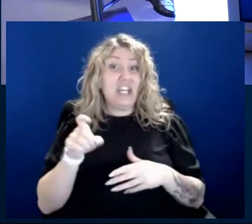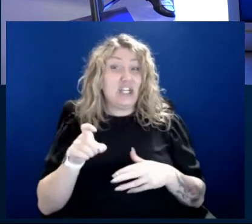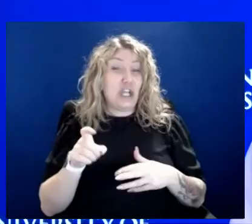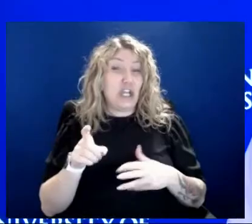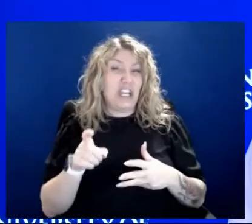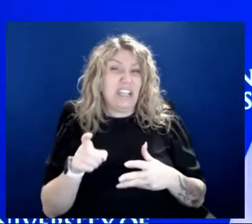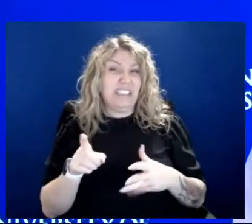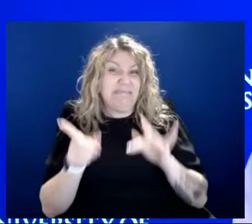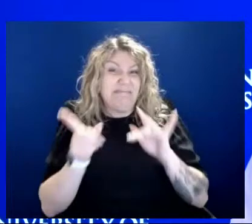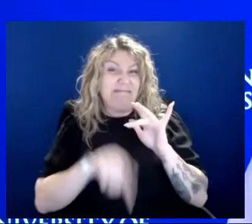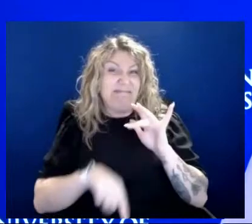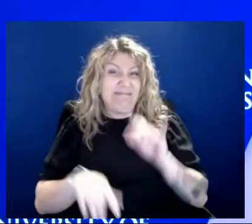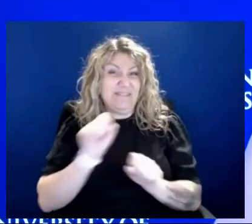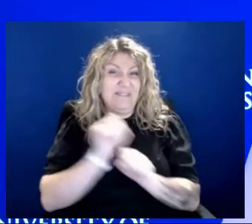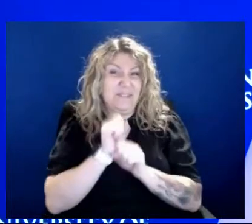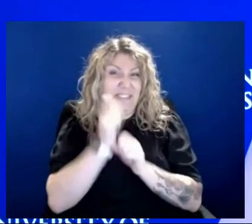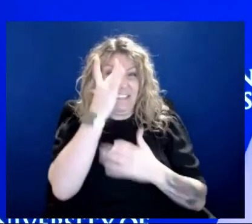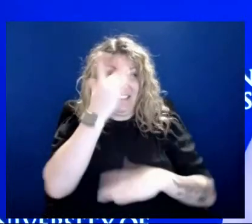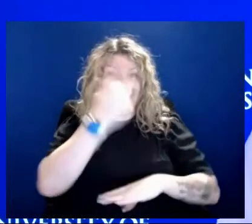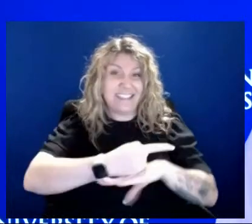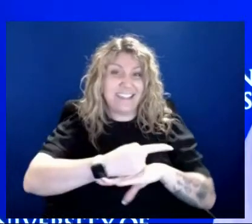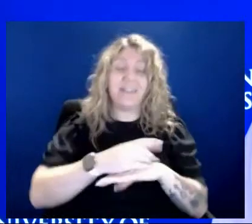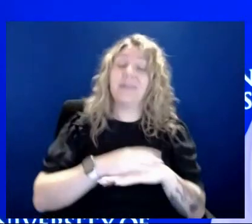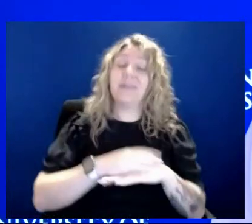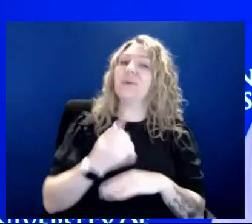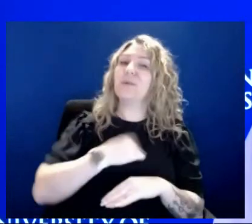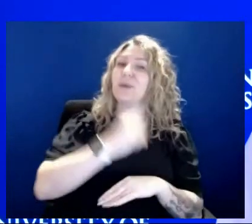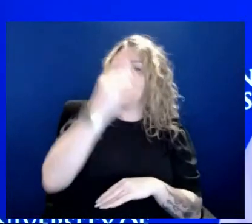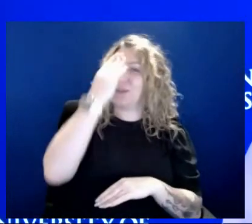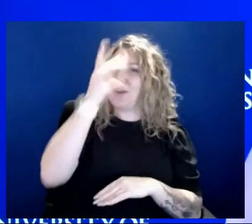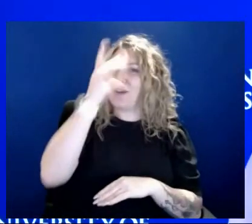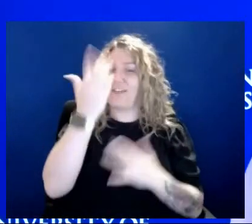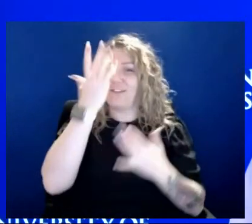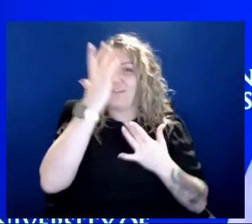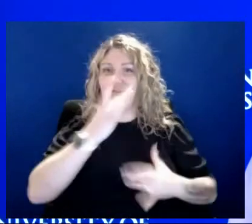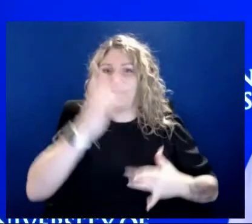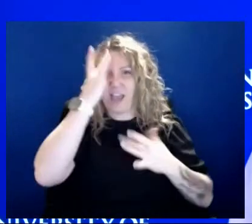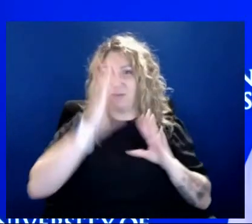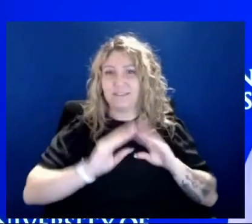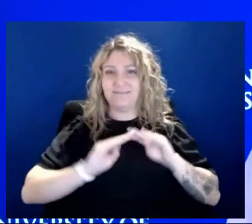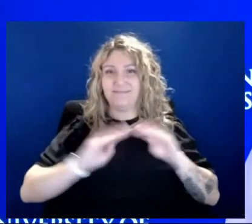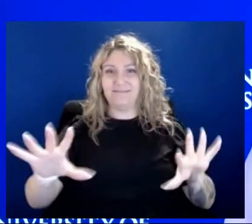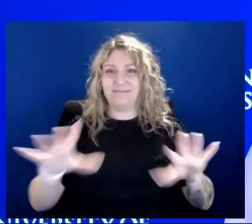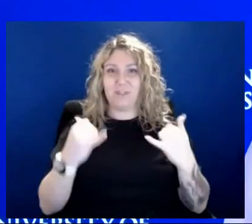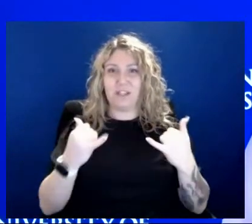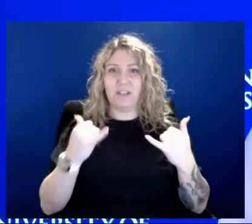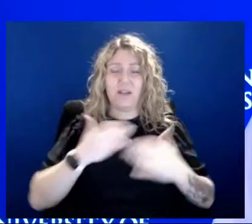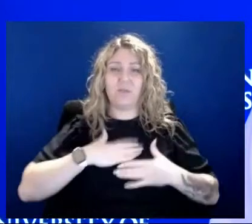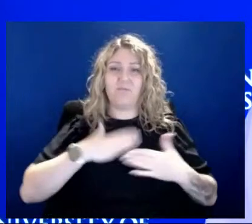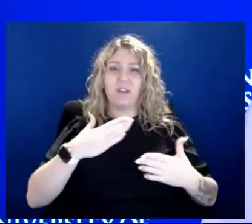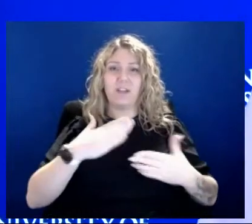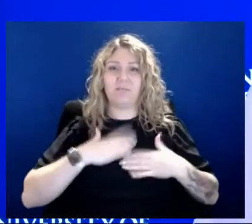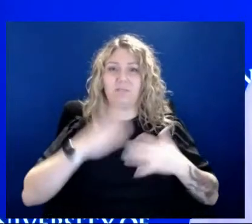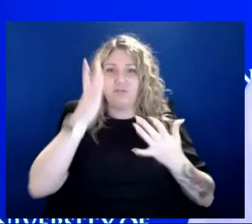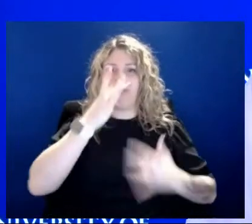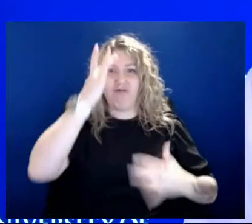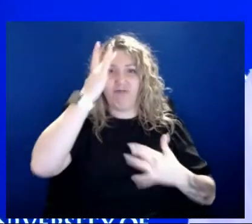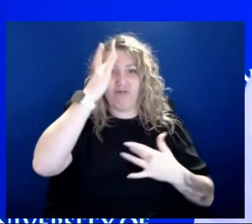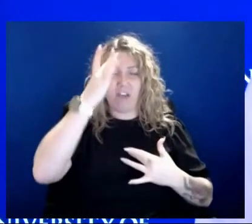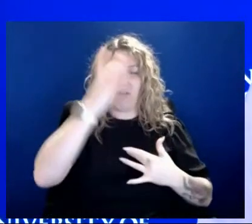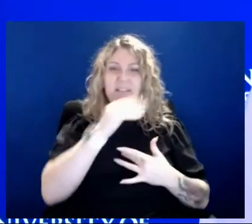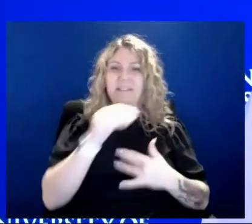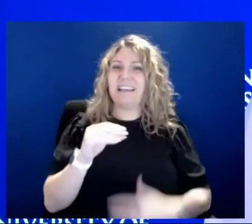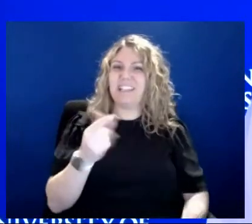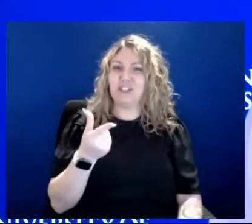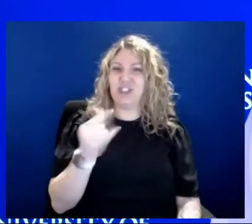Right. Yeah, we know there are other viruses going around, respiratory viruses, but also gastrointestinal or